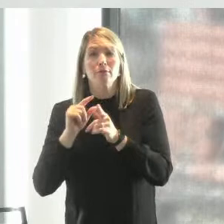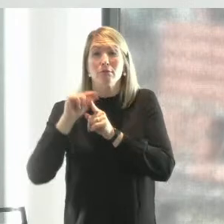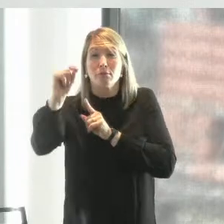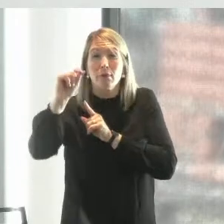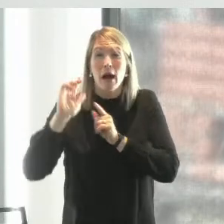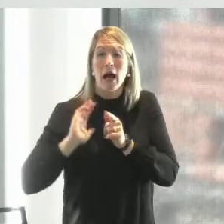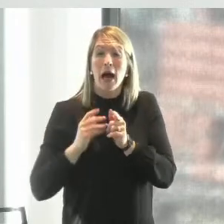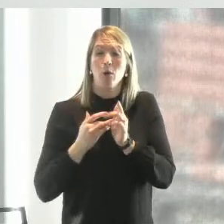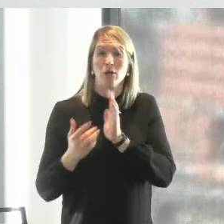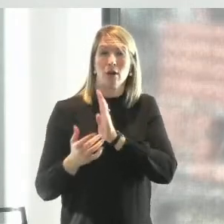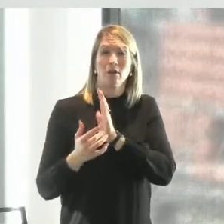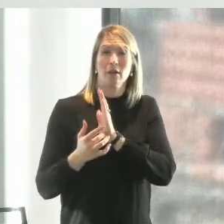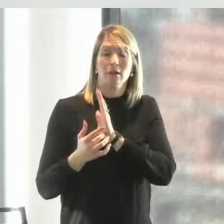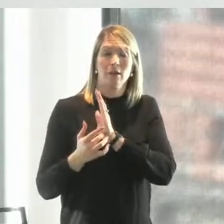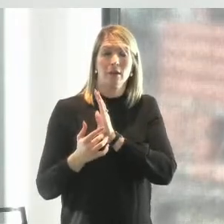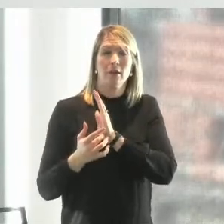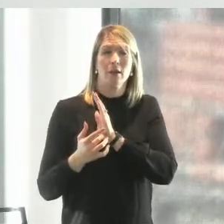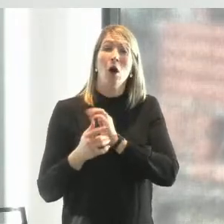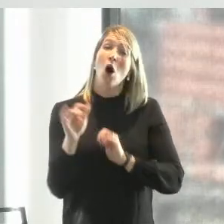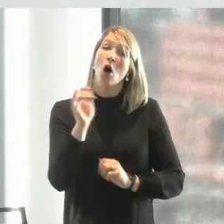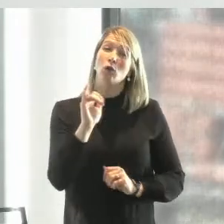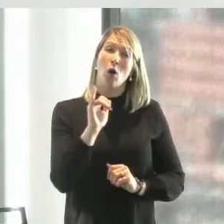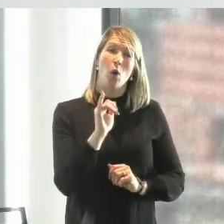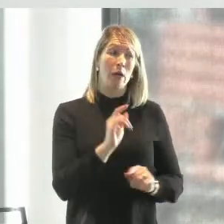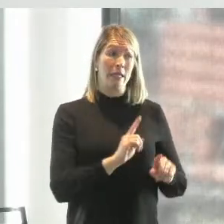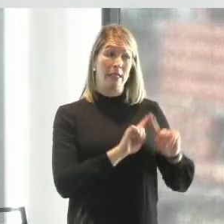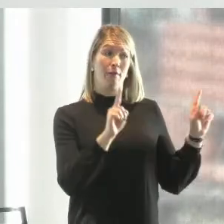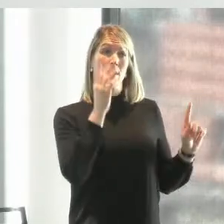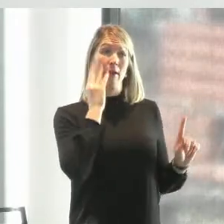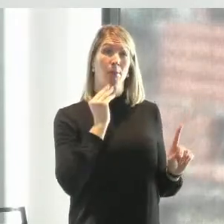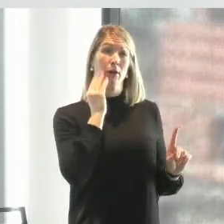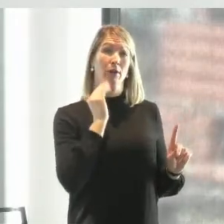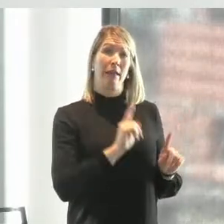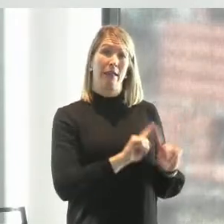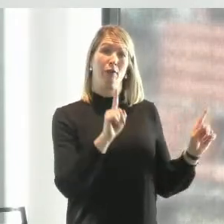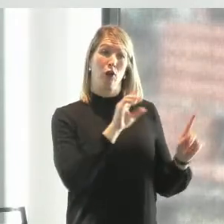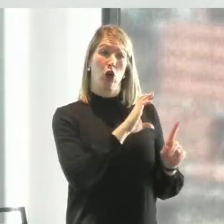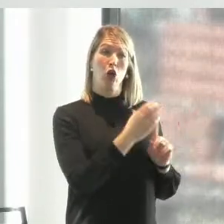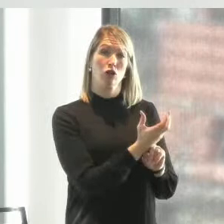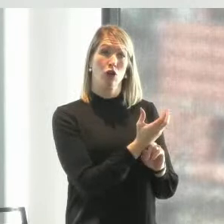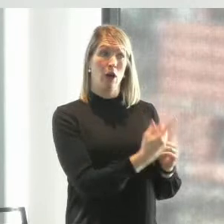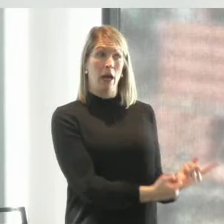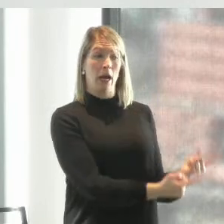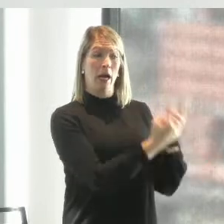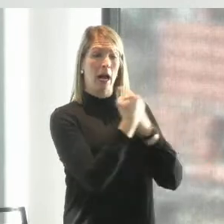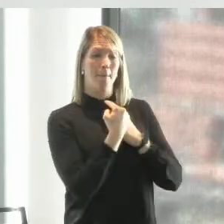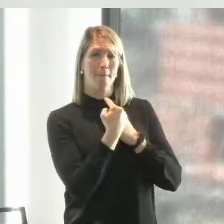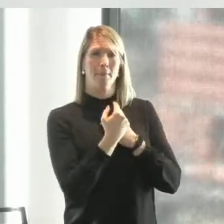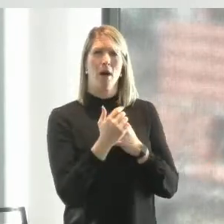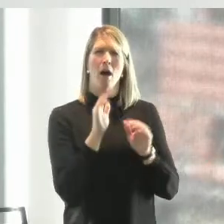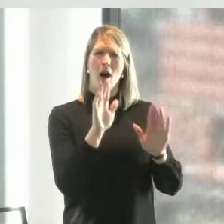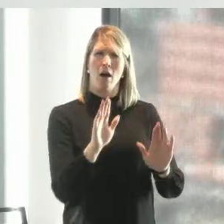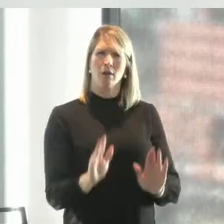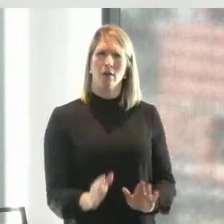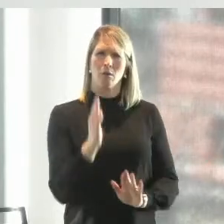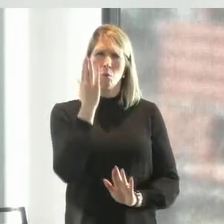issues through fresh eyes is never a bad thing. And this is where the Premier has really, in his